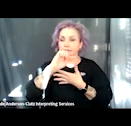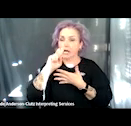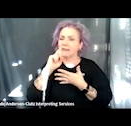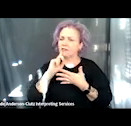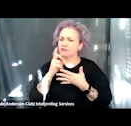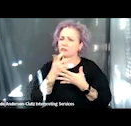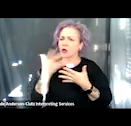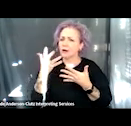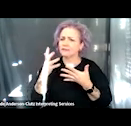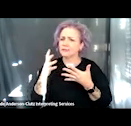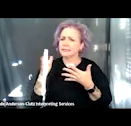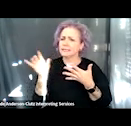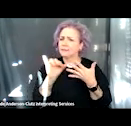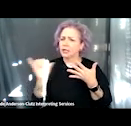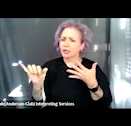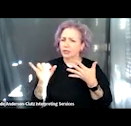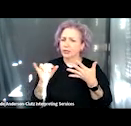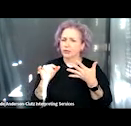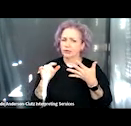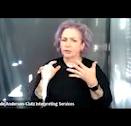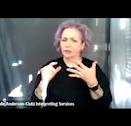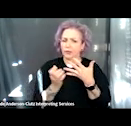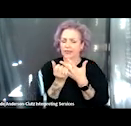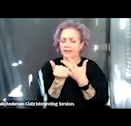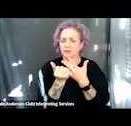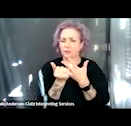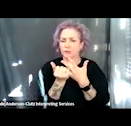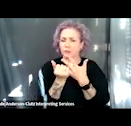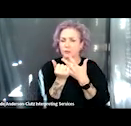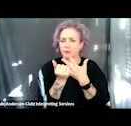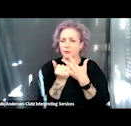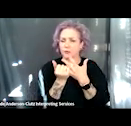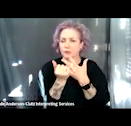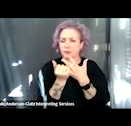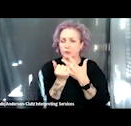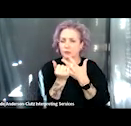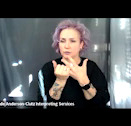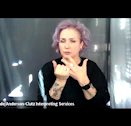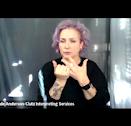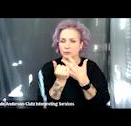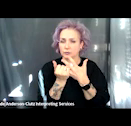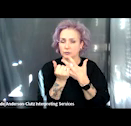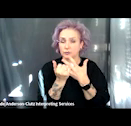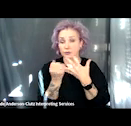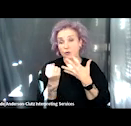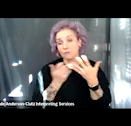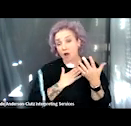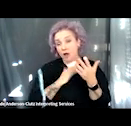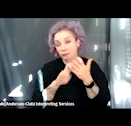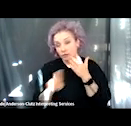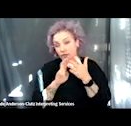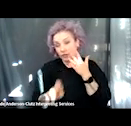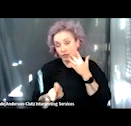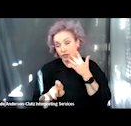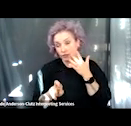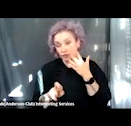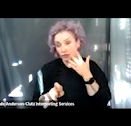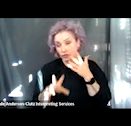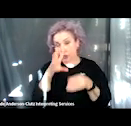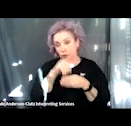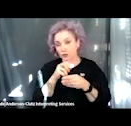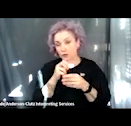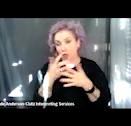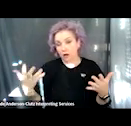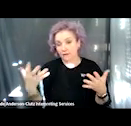to focus specifically out of these on autism spectrum disorder and schizophrenia. Now, this is not because necessarily